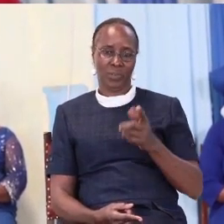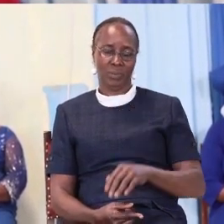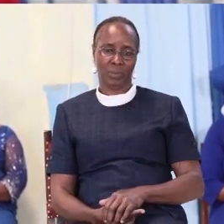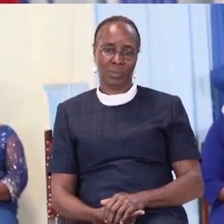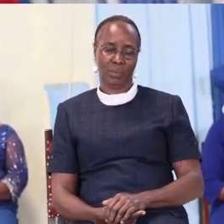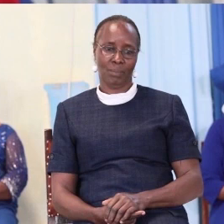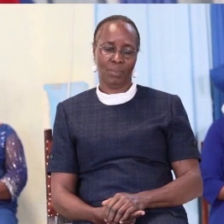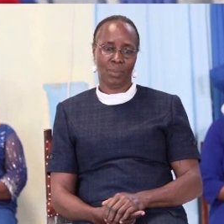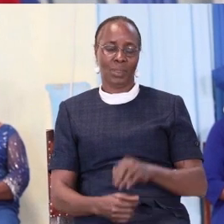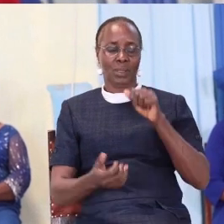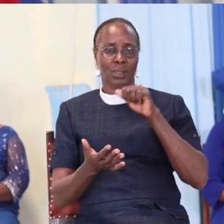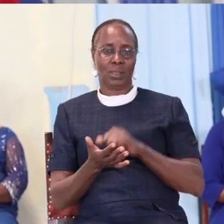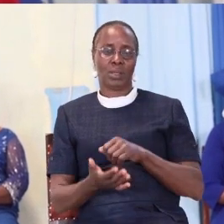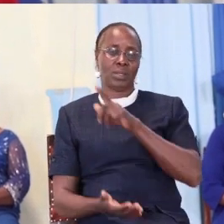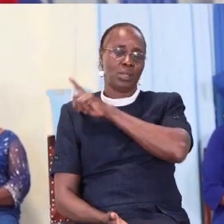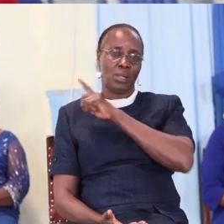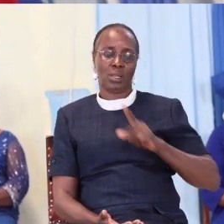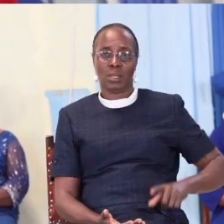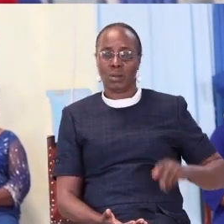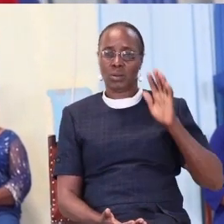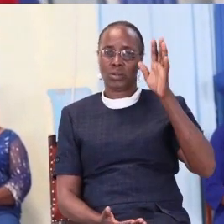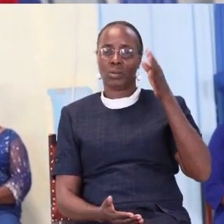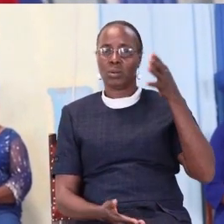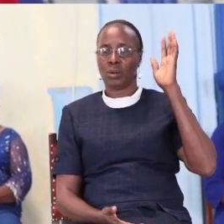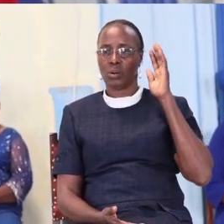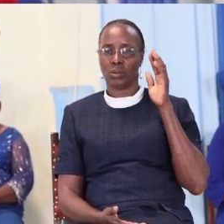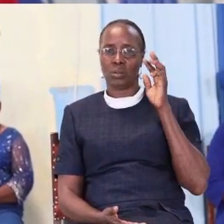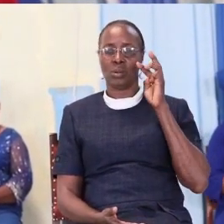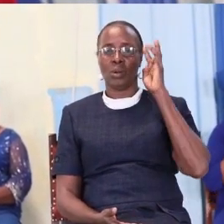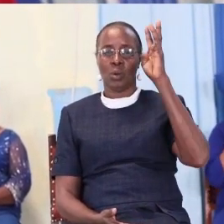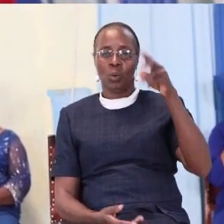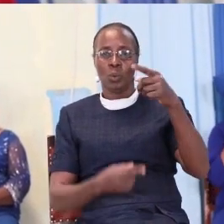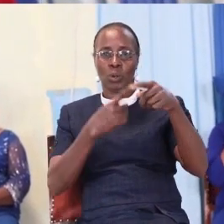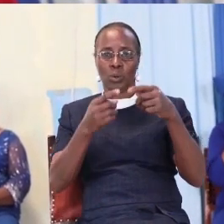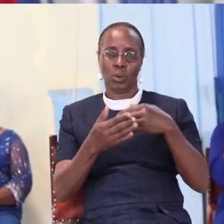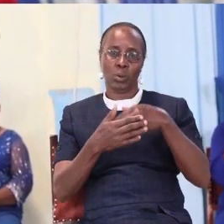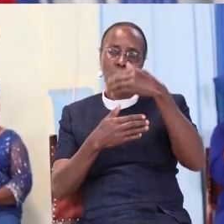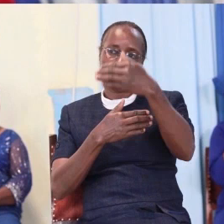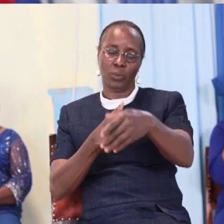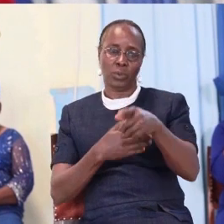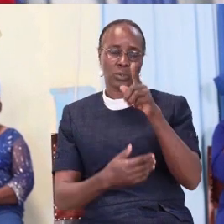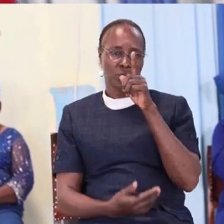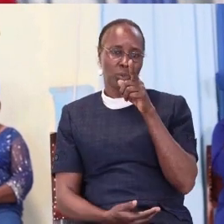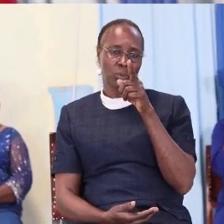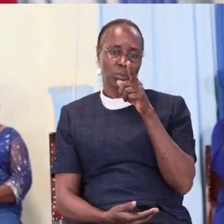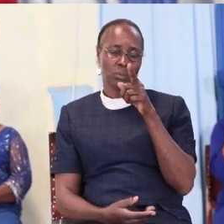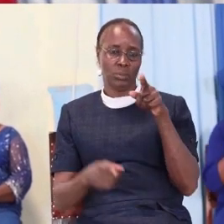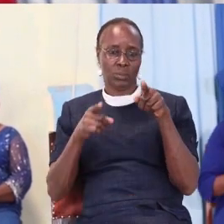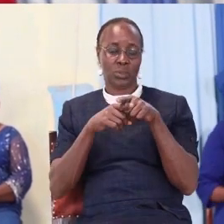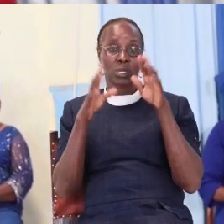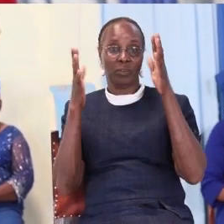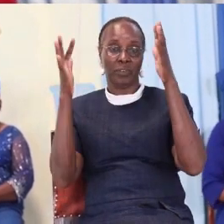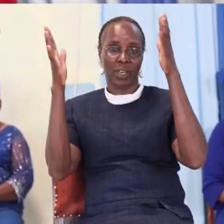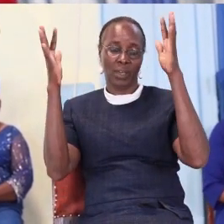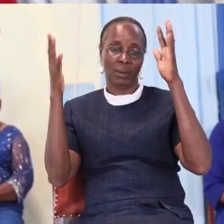that the Lord your God will go ahead of you like a raging fire. He will defeat